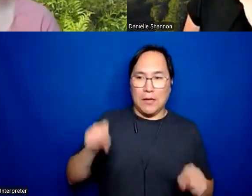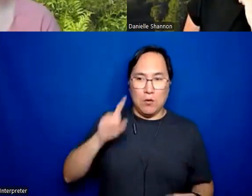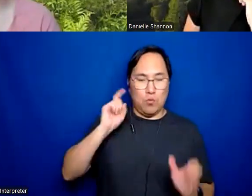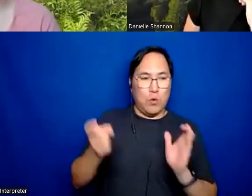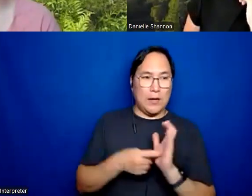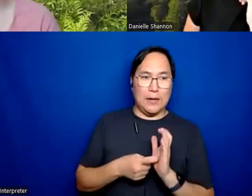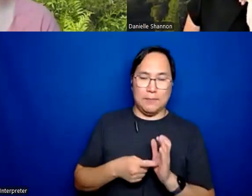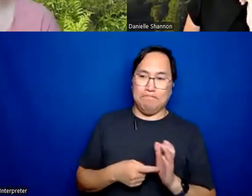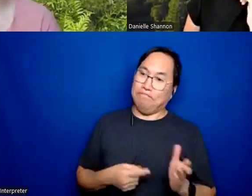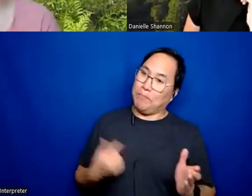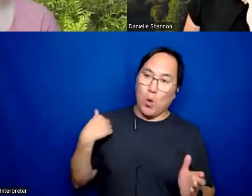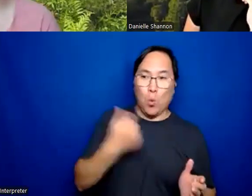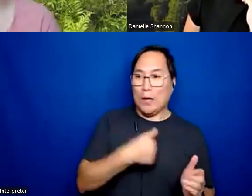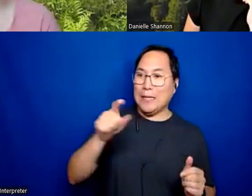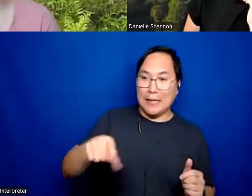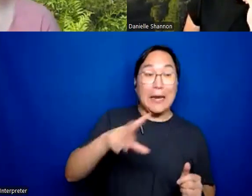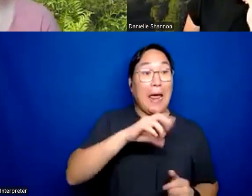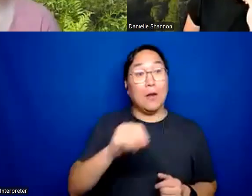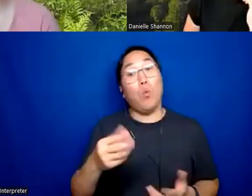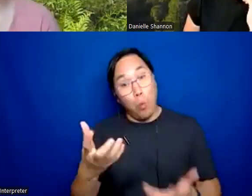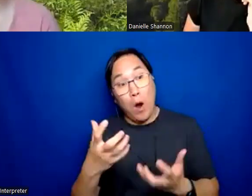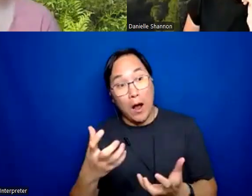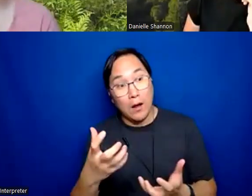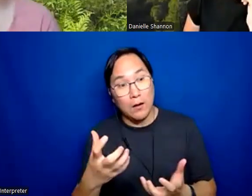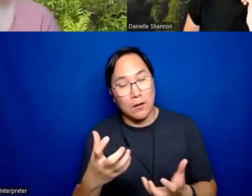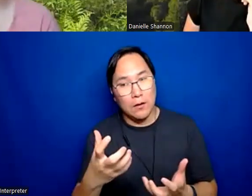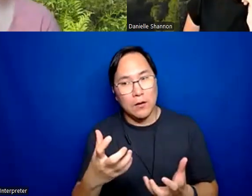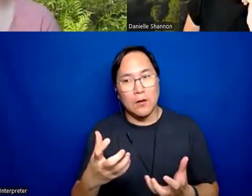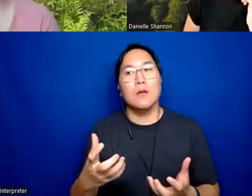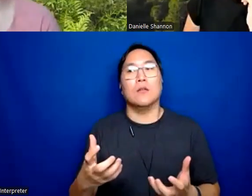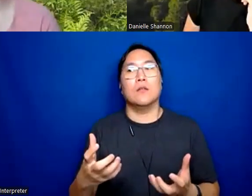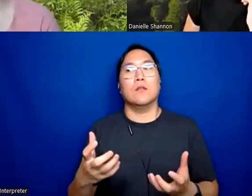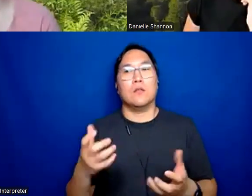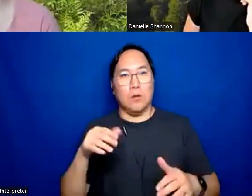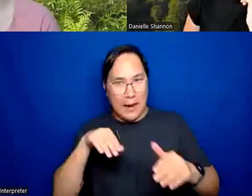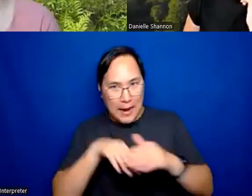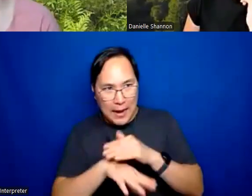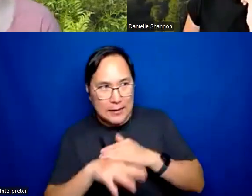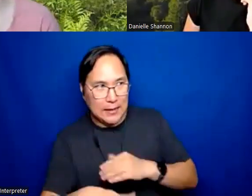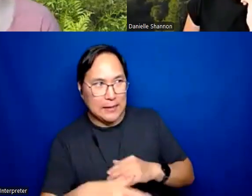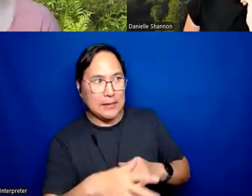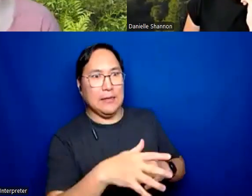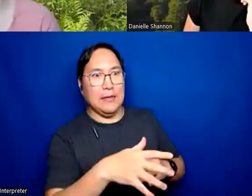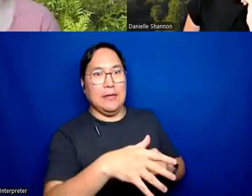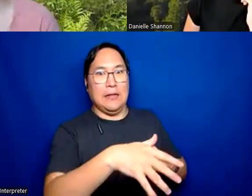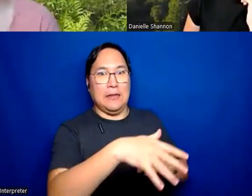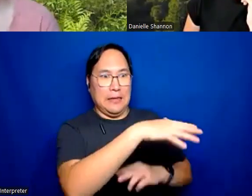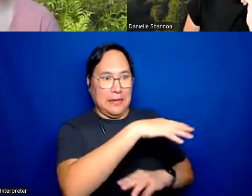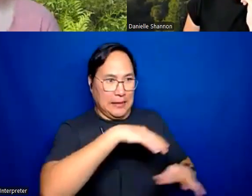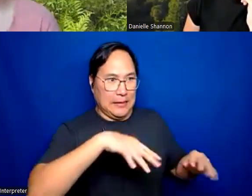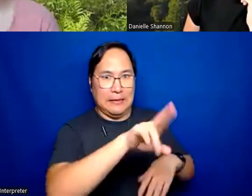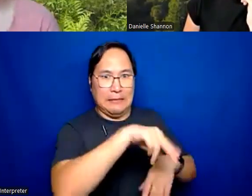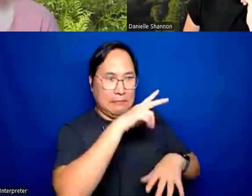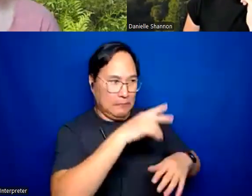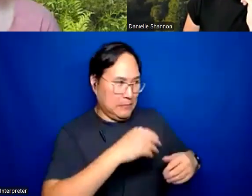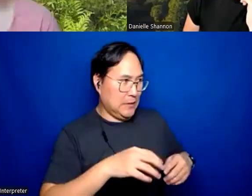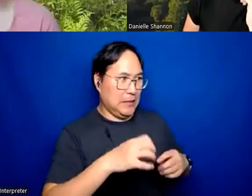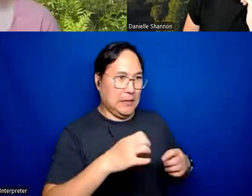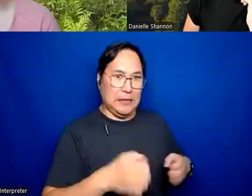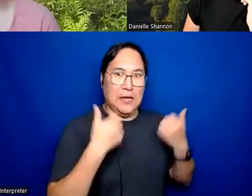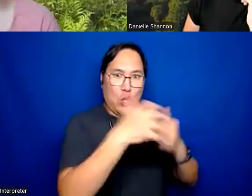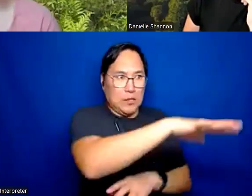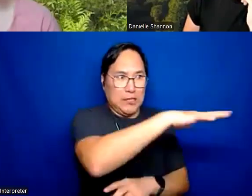going to need to, and we want to, go into ecosystems to do these management interventions, and we don't even know what those could be in the future, but that we need